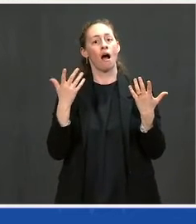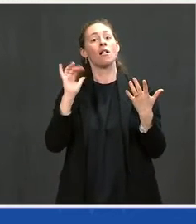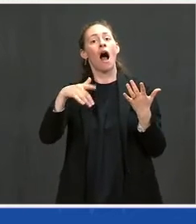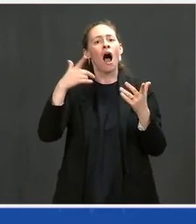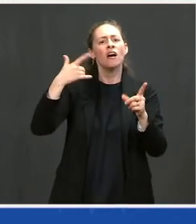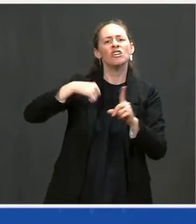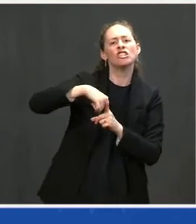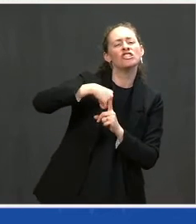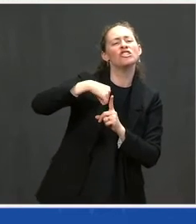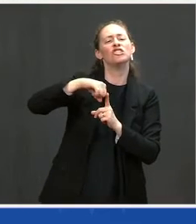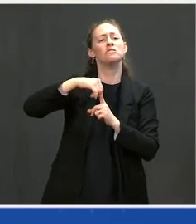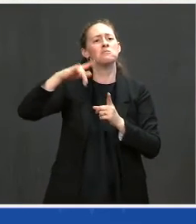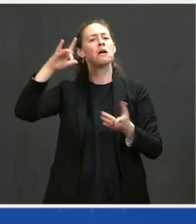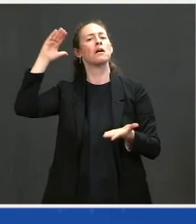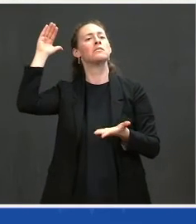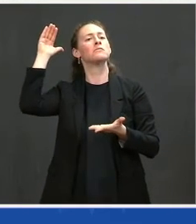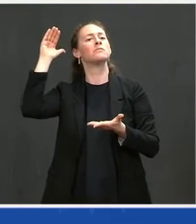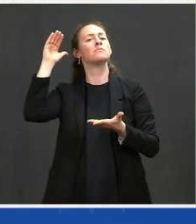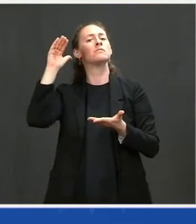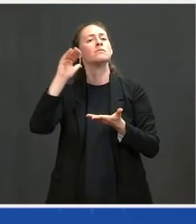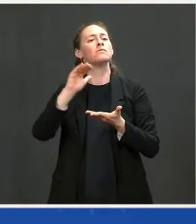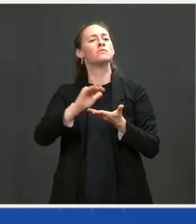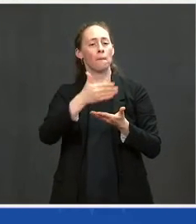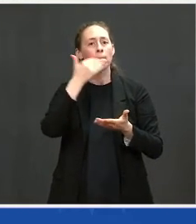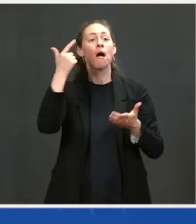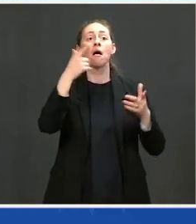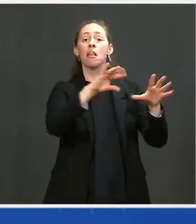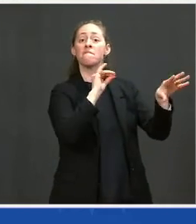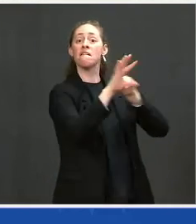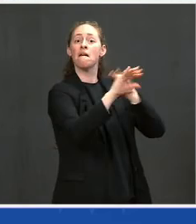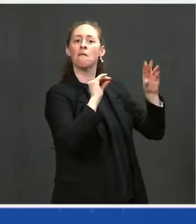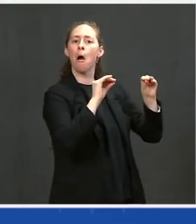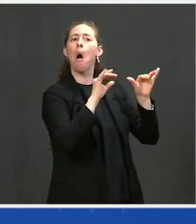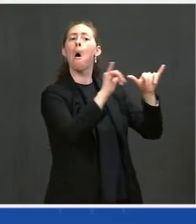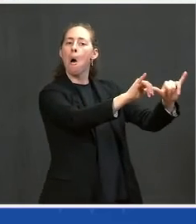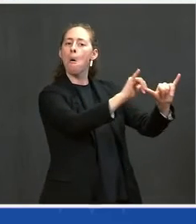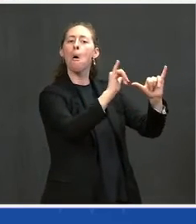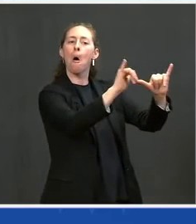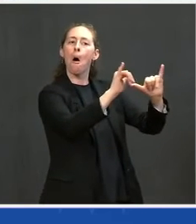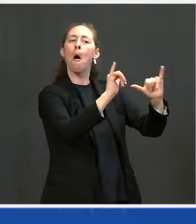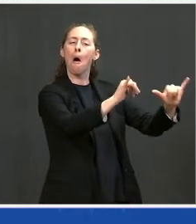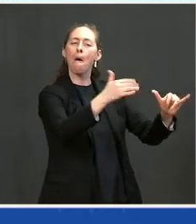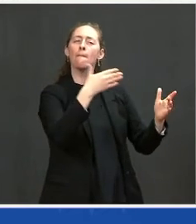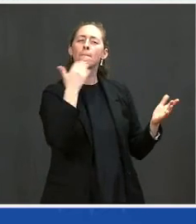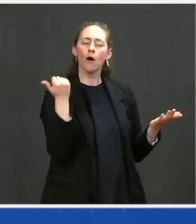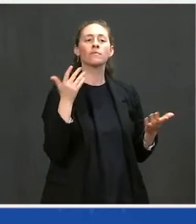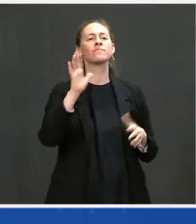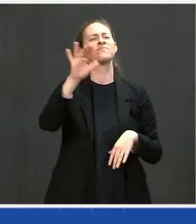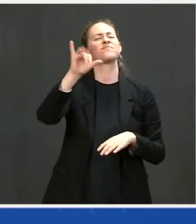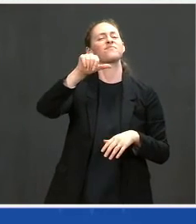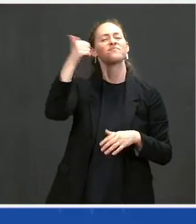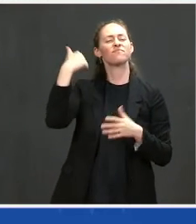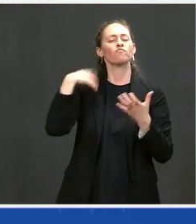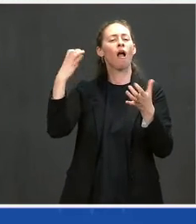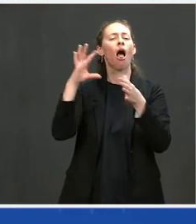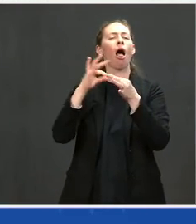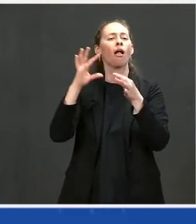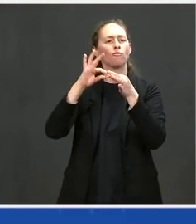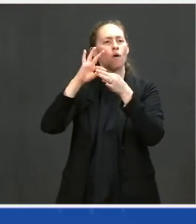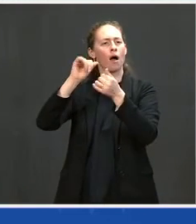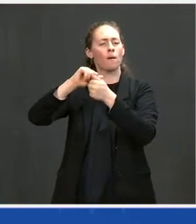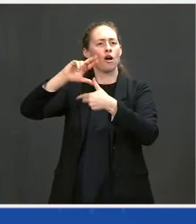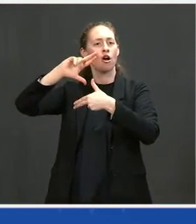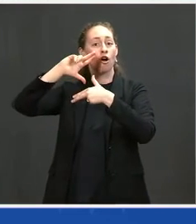sought to leave. When this hurricane occurred, the 2 hurricanes, instead of us going down and helping in a major